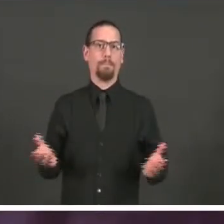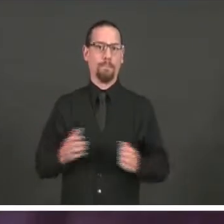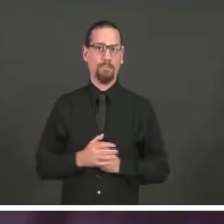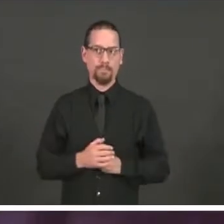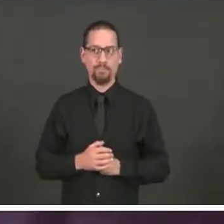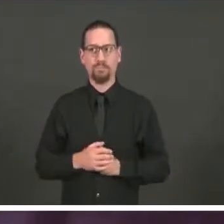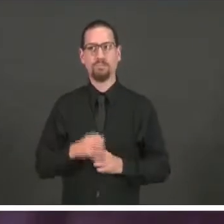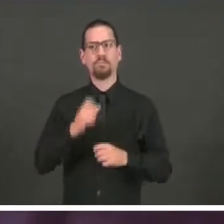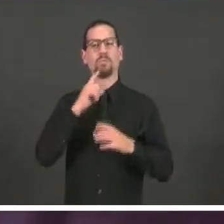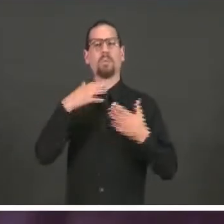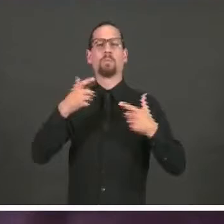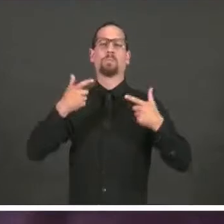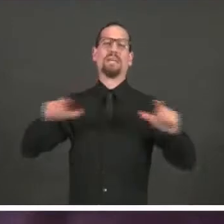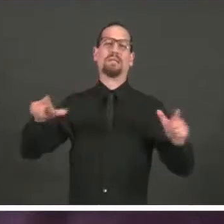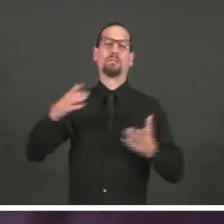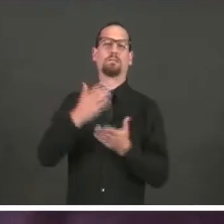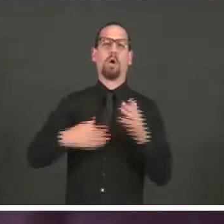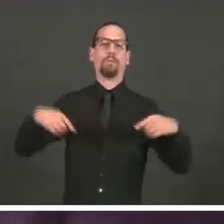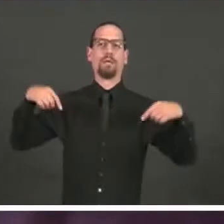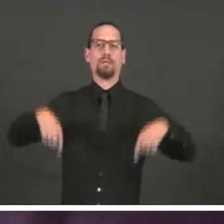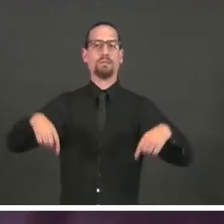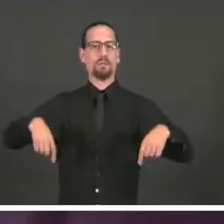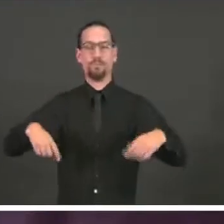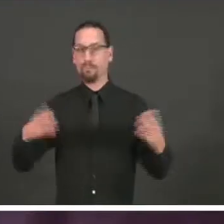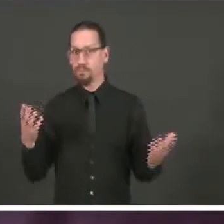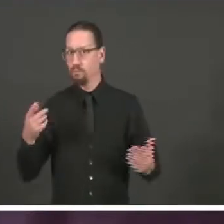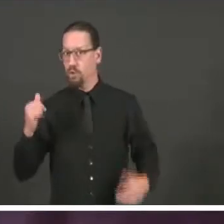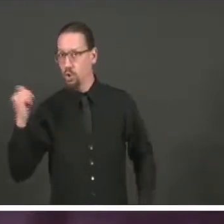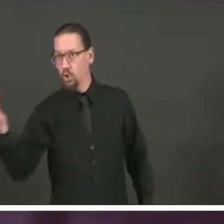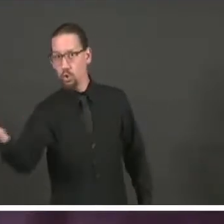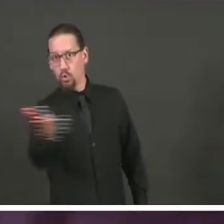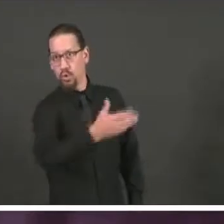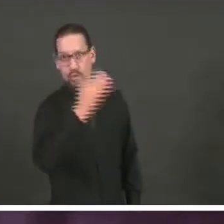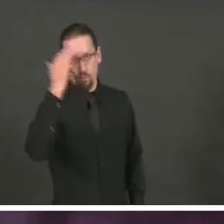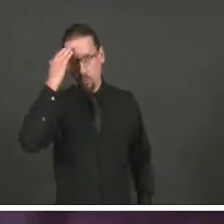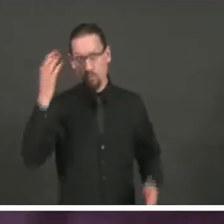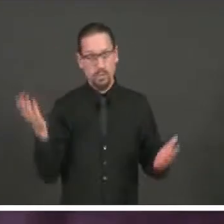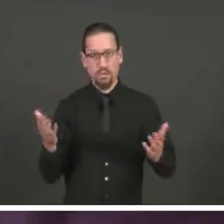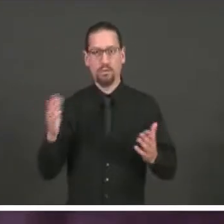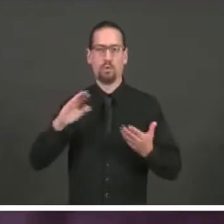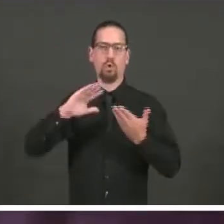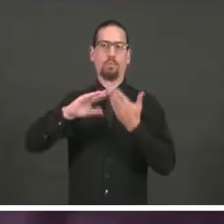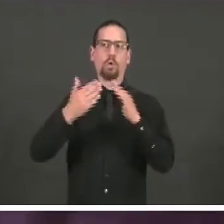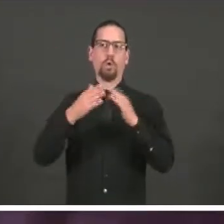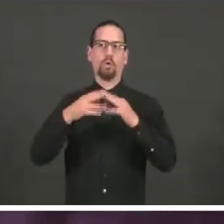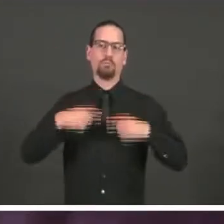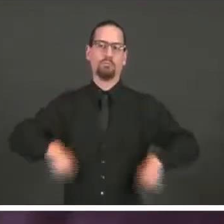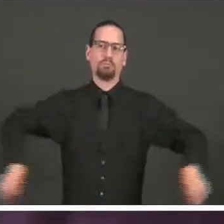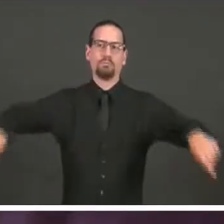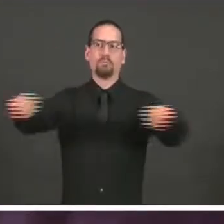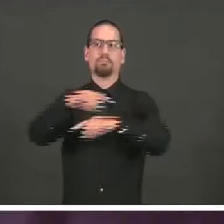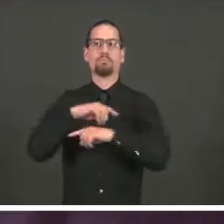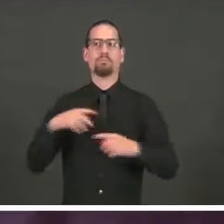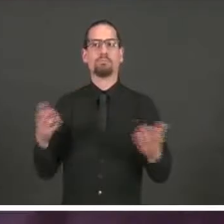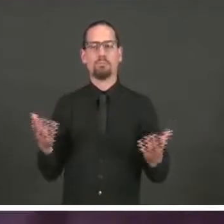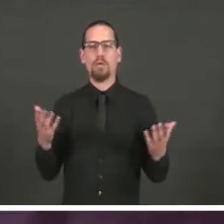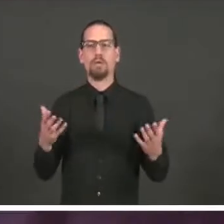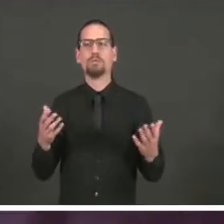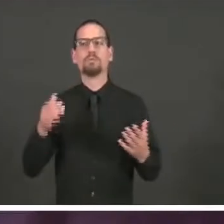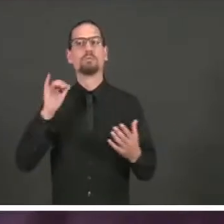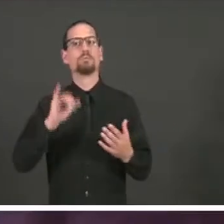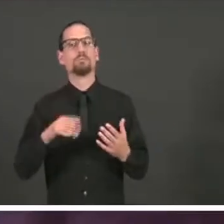I want you to leave here with, giving our communities the ability to stagger the entrance gives them